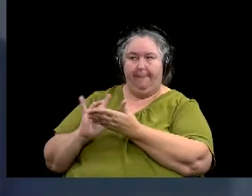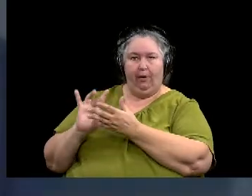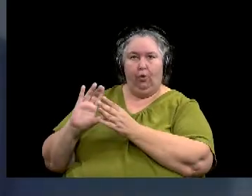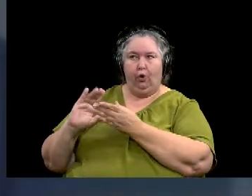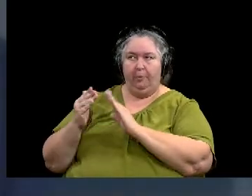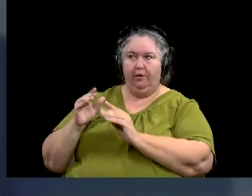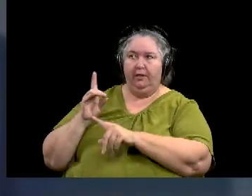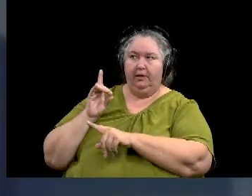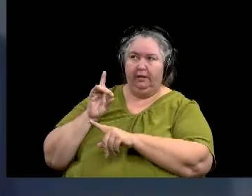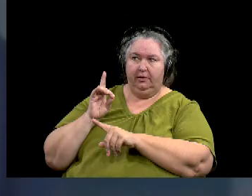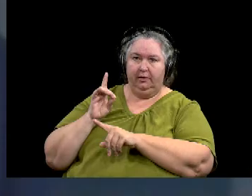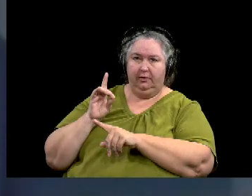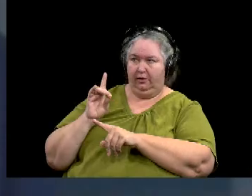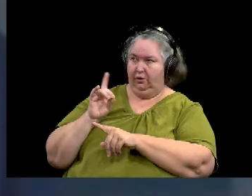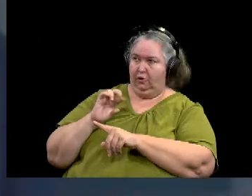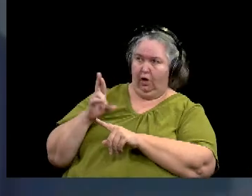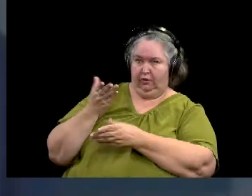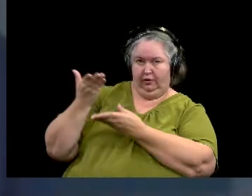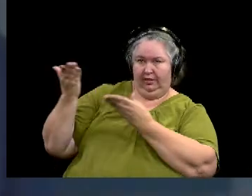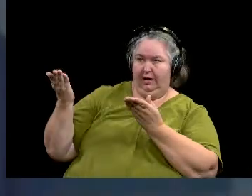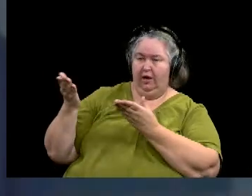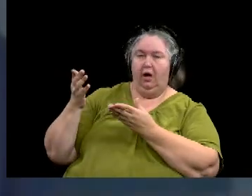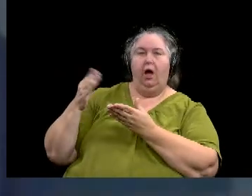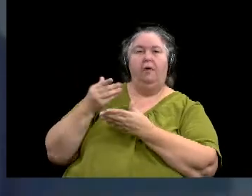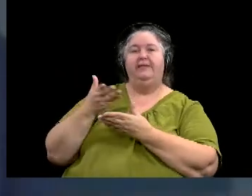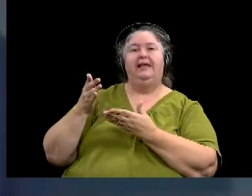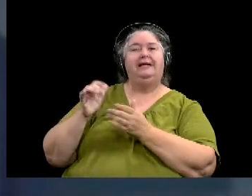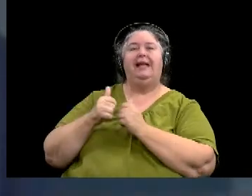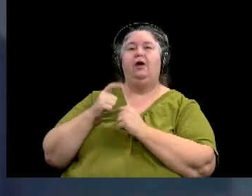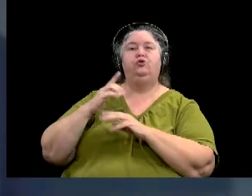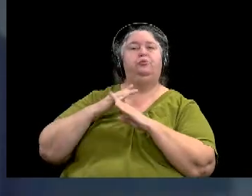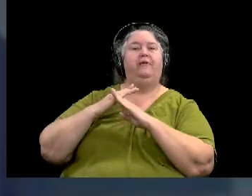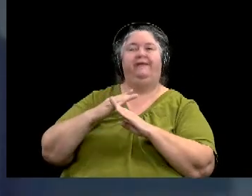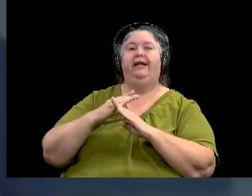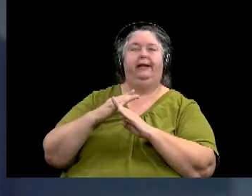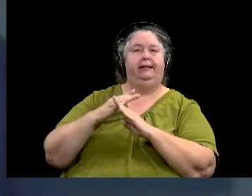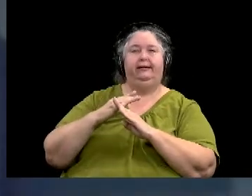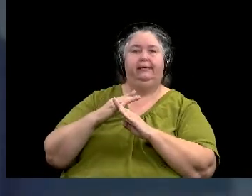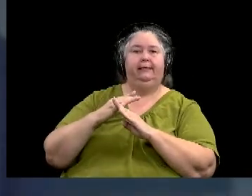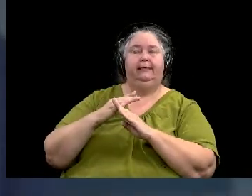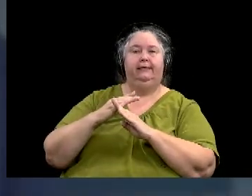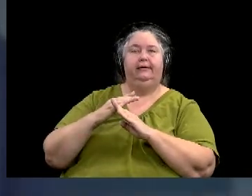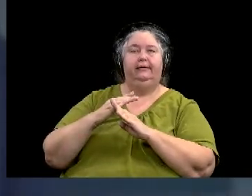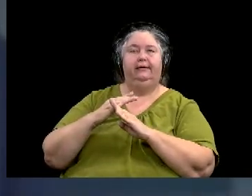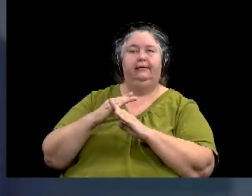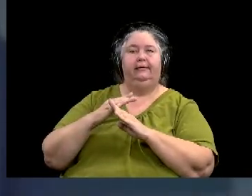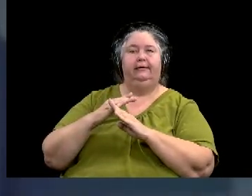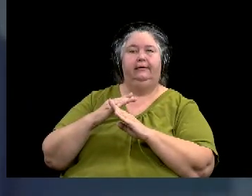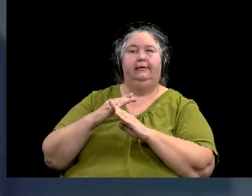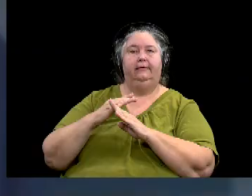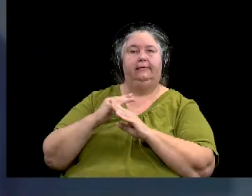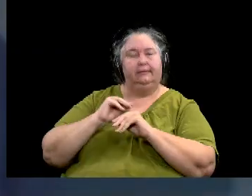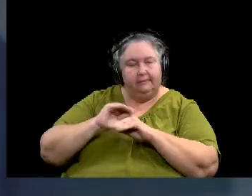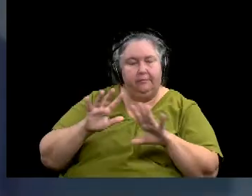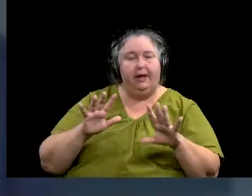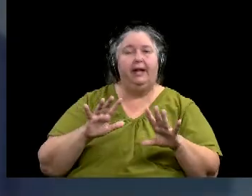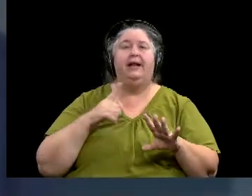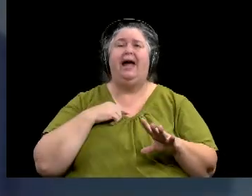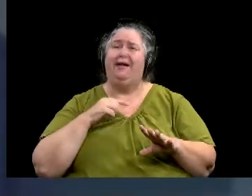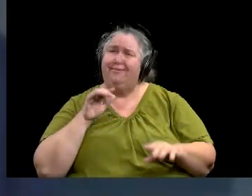you can do to prevent it. I would remind you that testing can be used as a